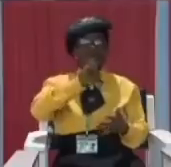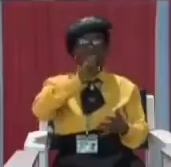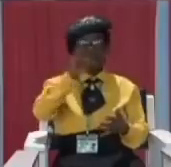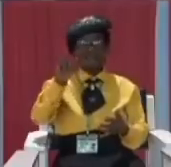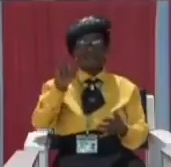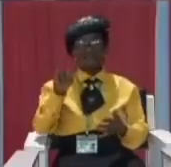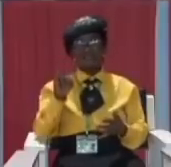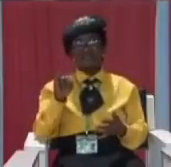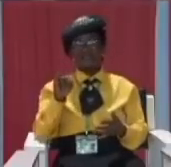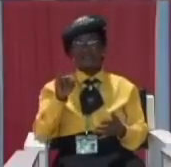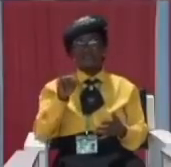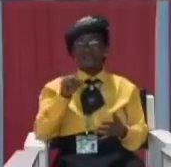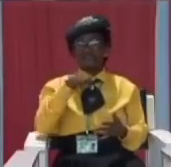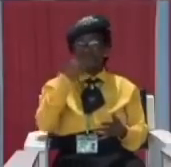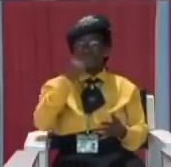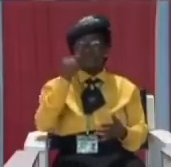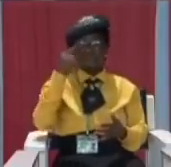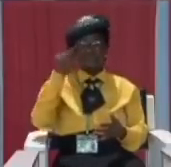He said the only way